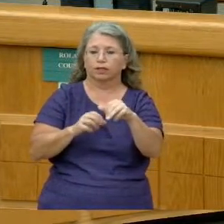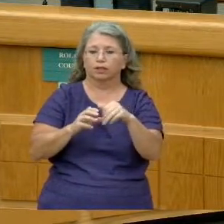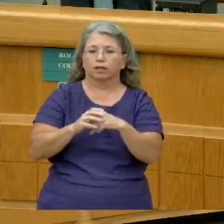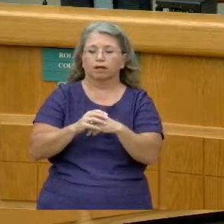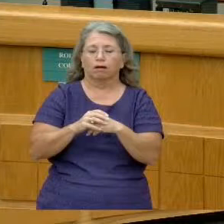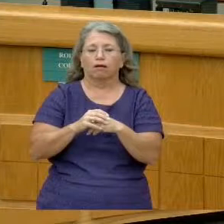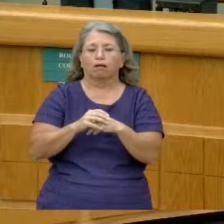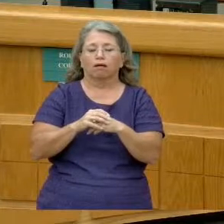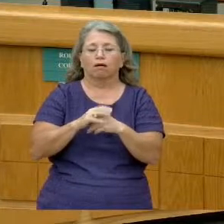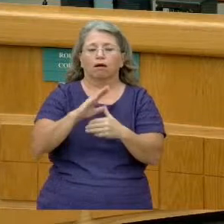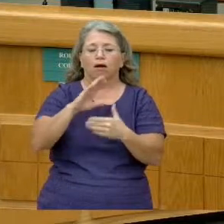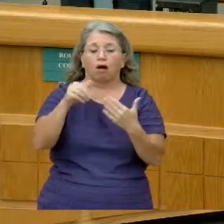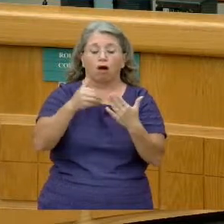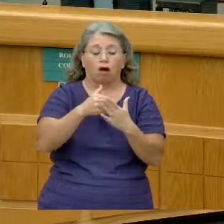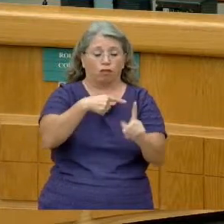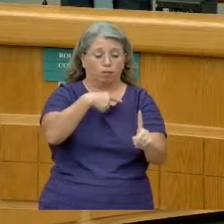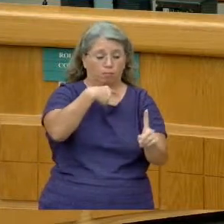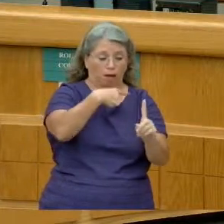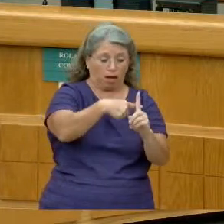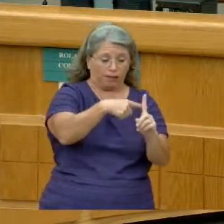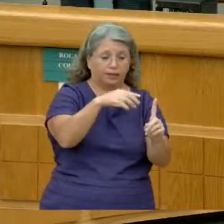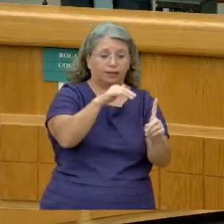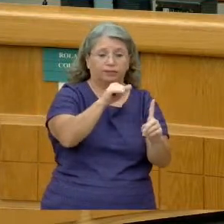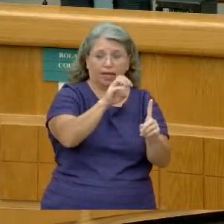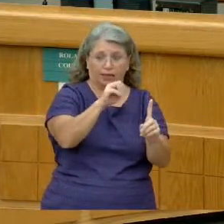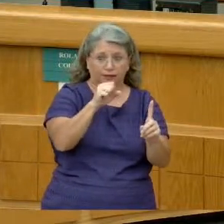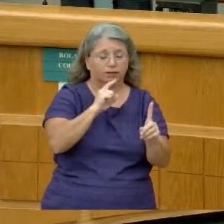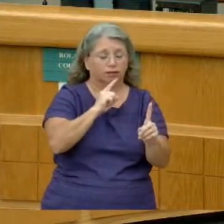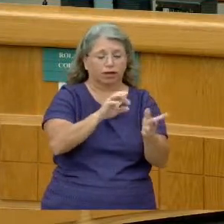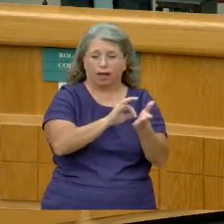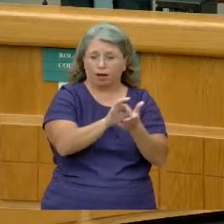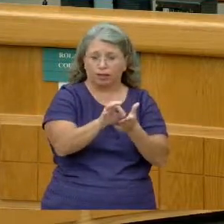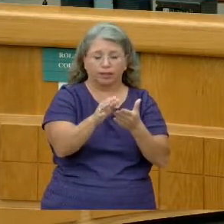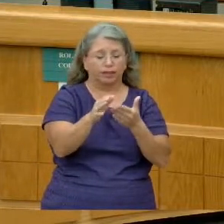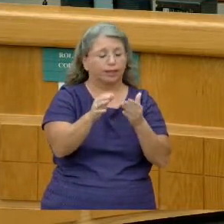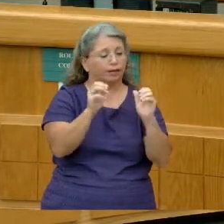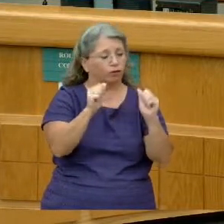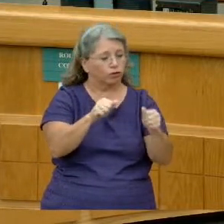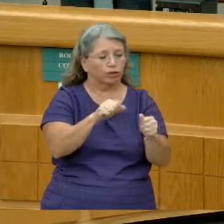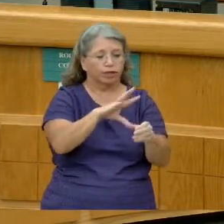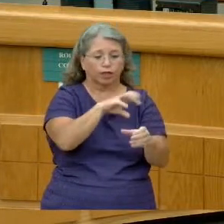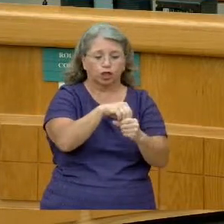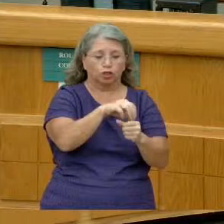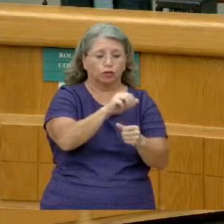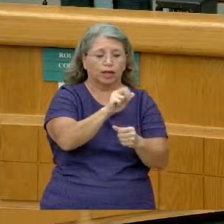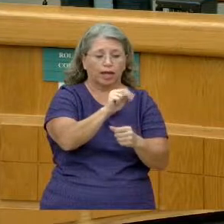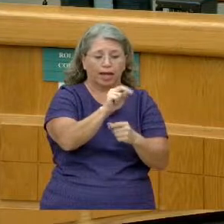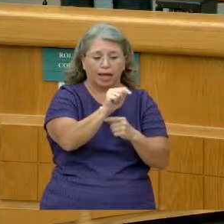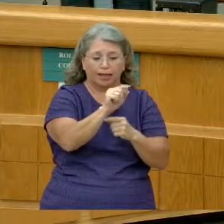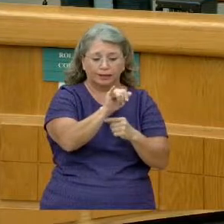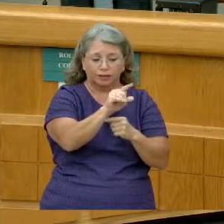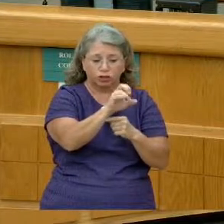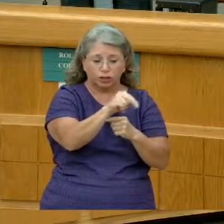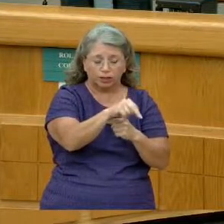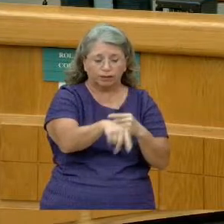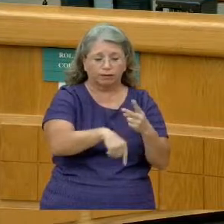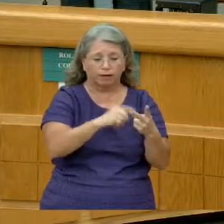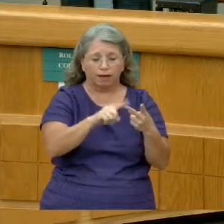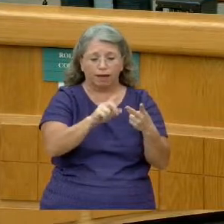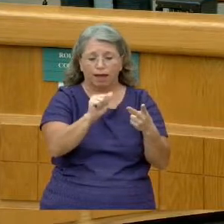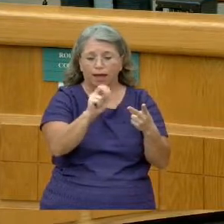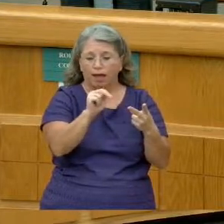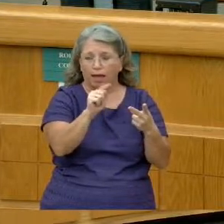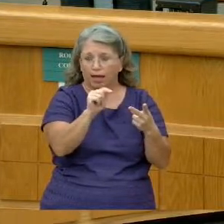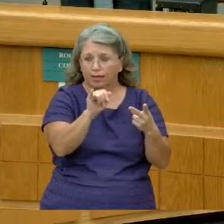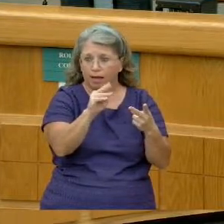the numbers, all the positives coming in are all being counted. So they might be antigen, they might be antibody. So recently, the last couple of